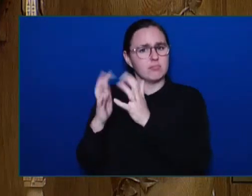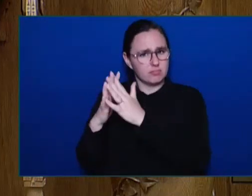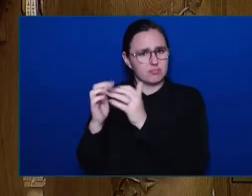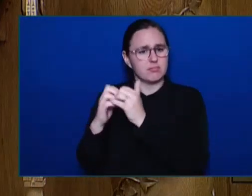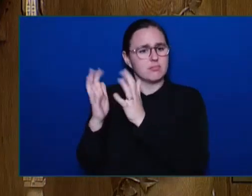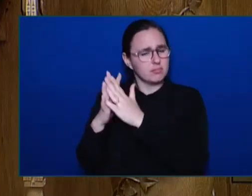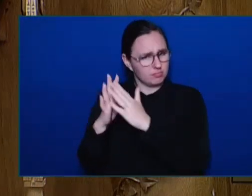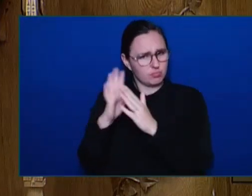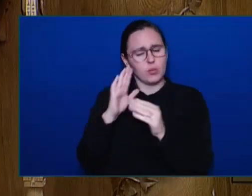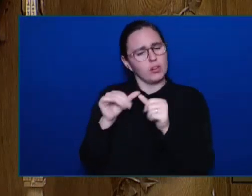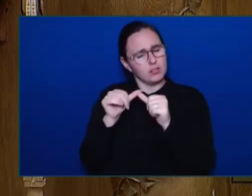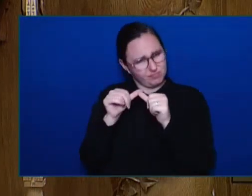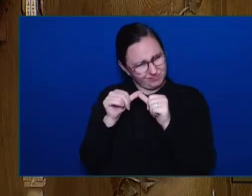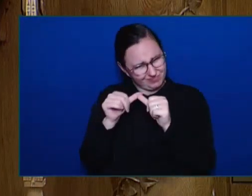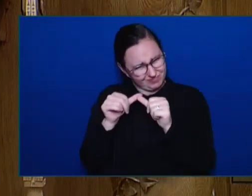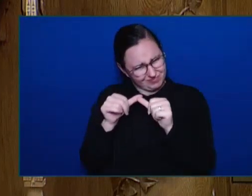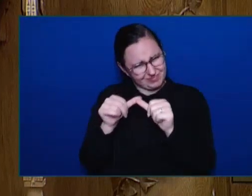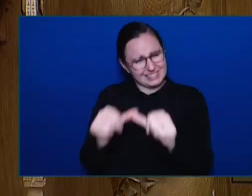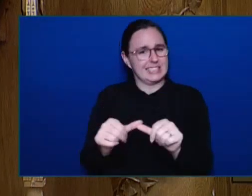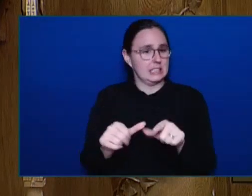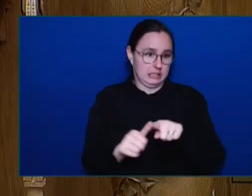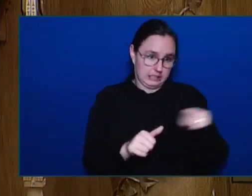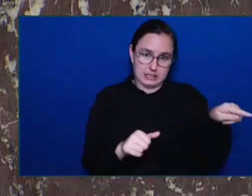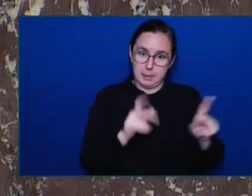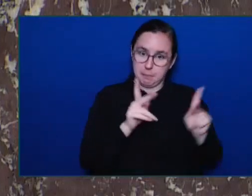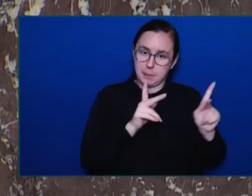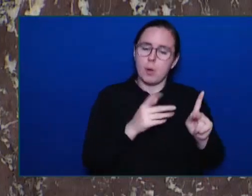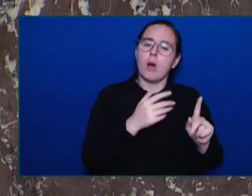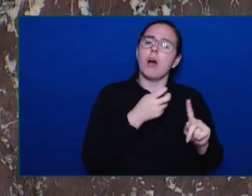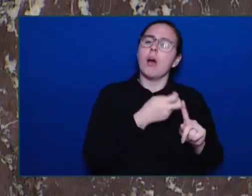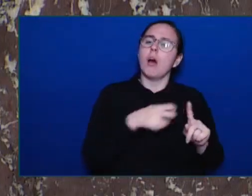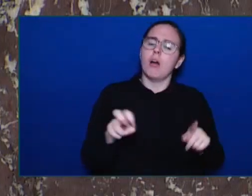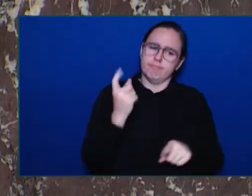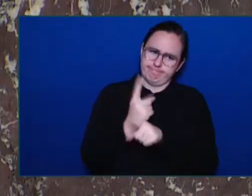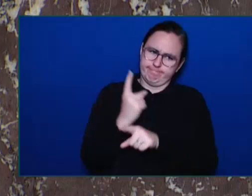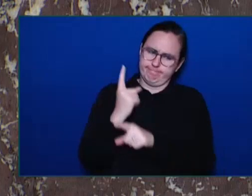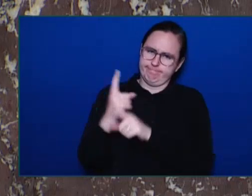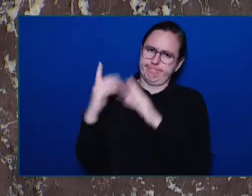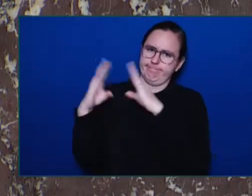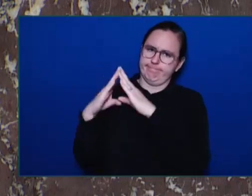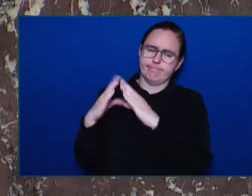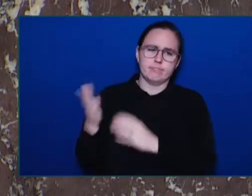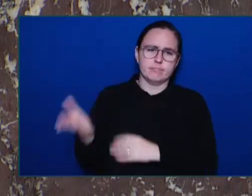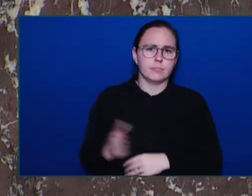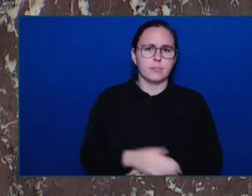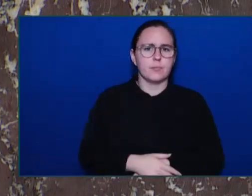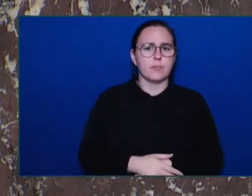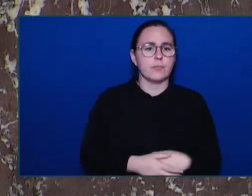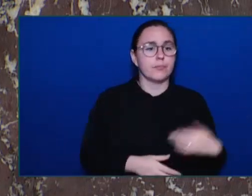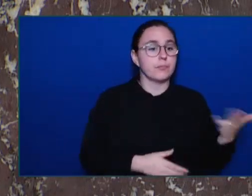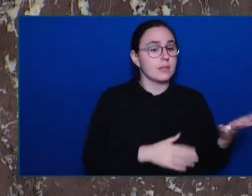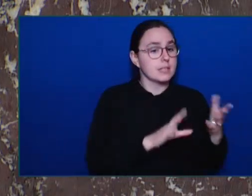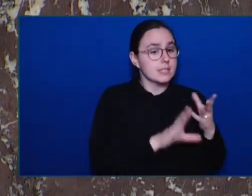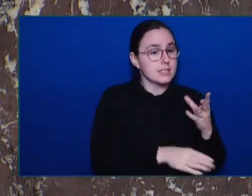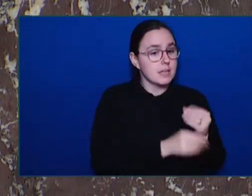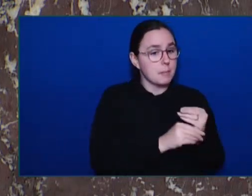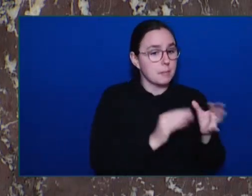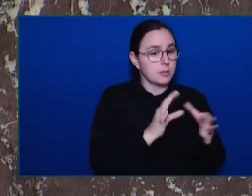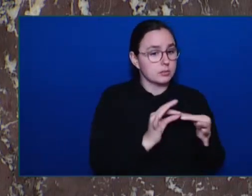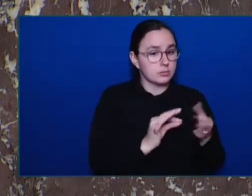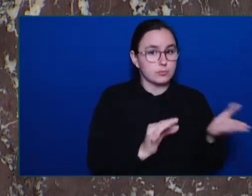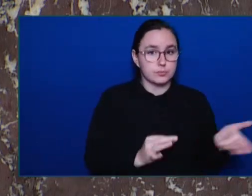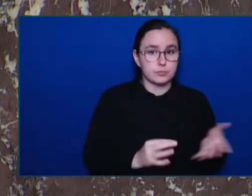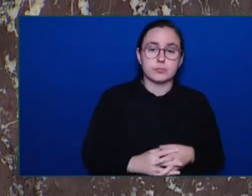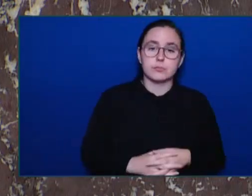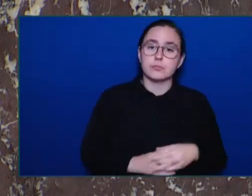Member for Surrey South supplemental. Yes, thank you, Mr. Speaker. You know what? I find it outrageous to hear the minister stand up and defend warehousing people